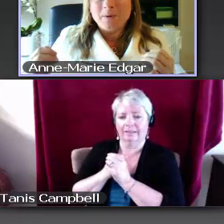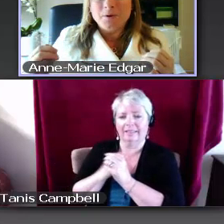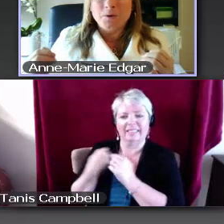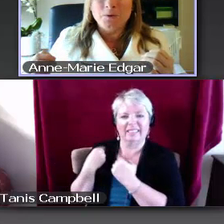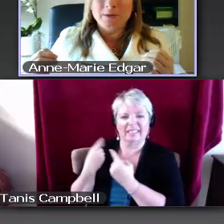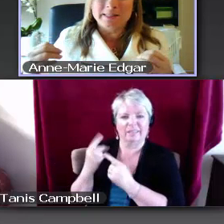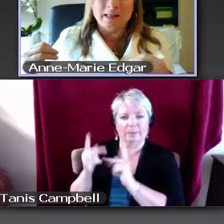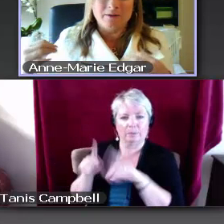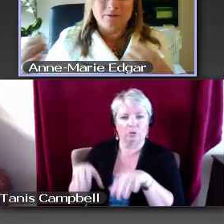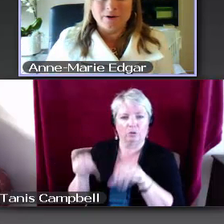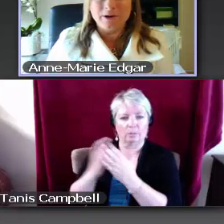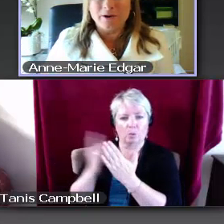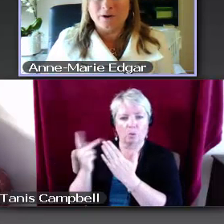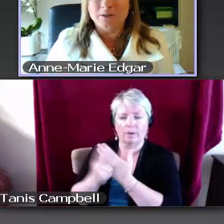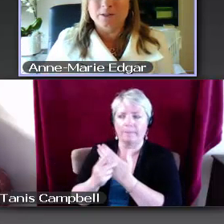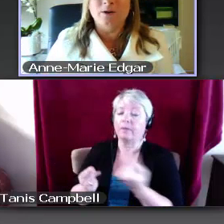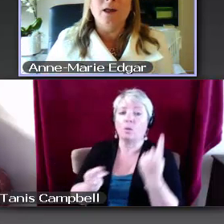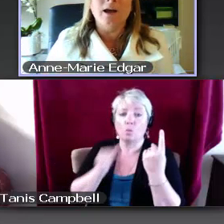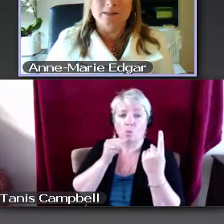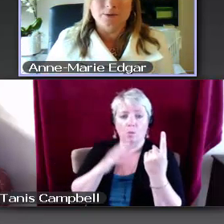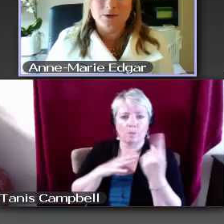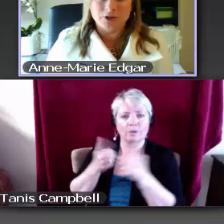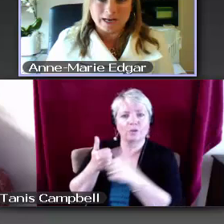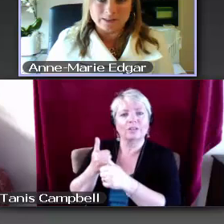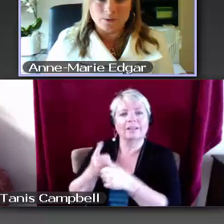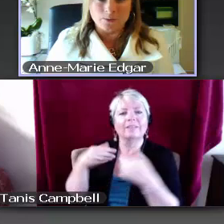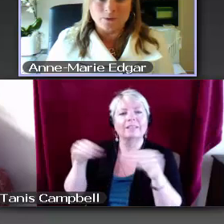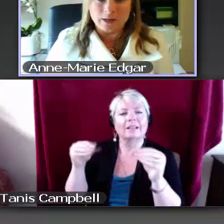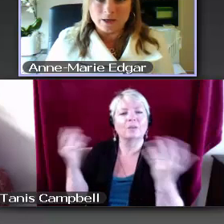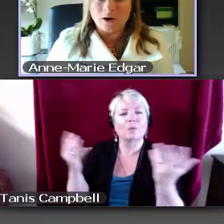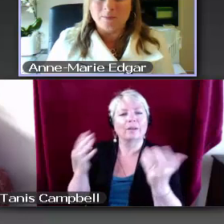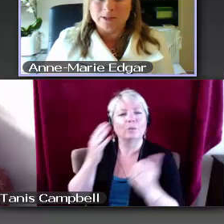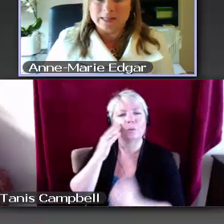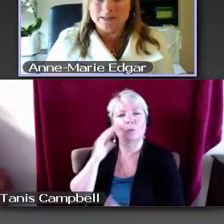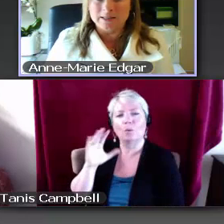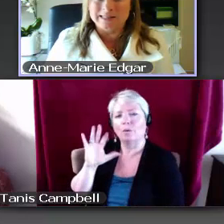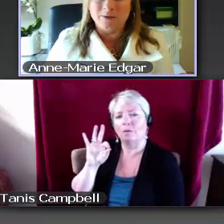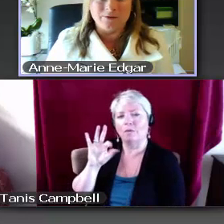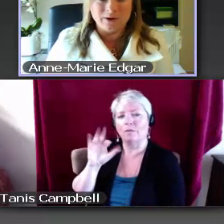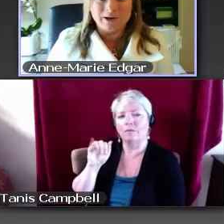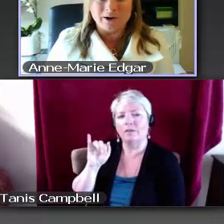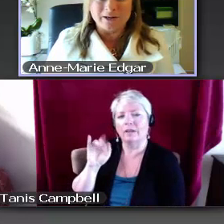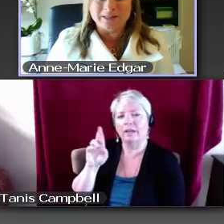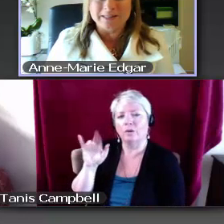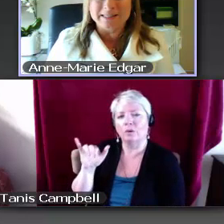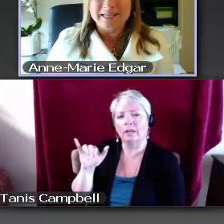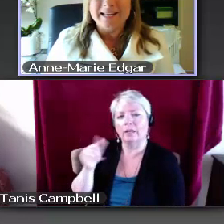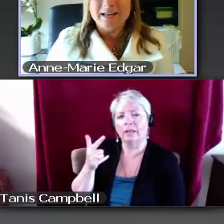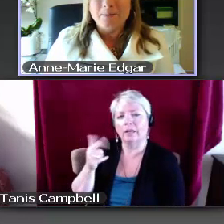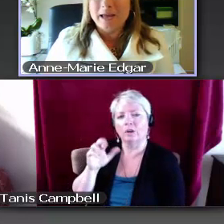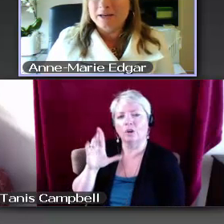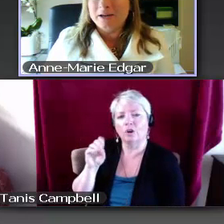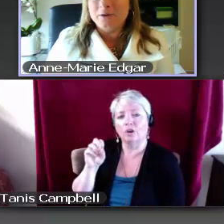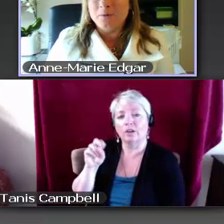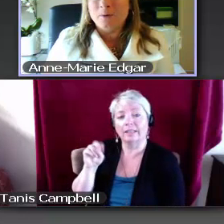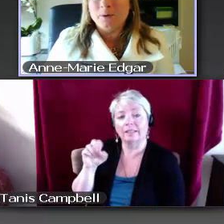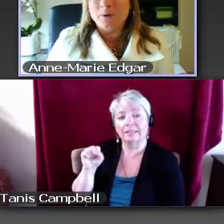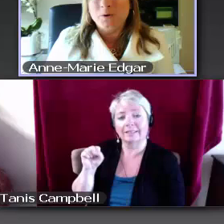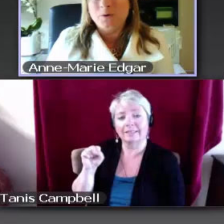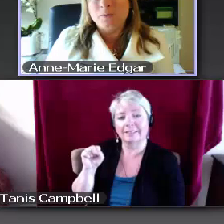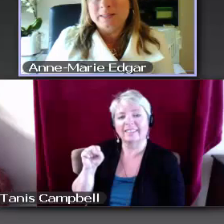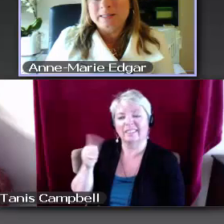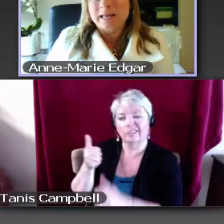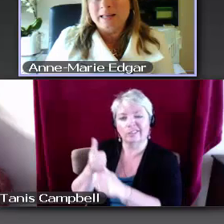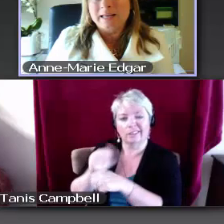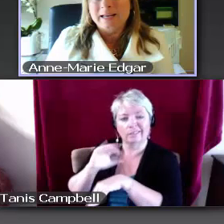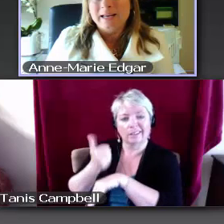a woman who is selling fairy gardens online. So she has her own e-commerce site to sell fairy gardens. We had another woman